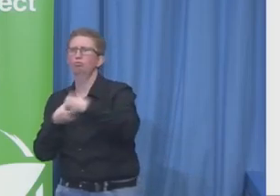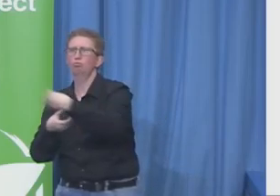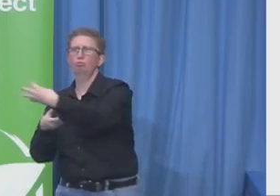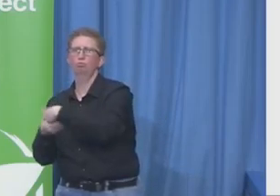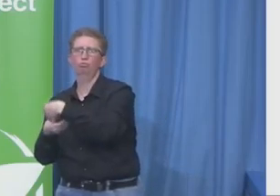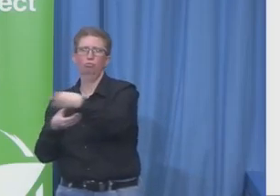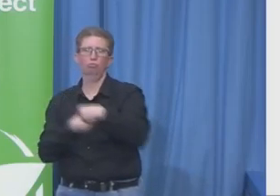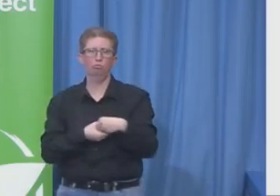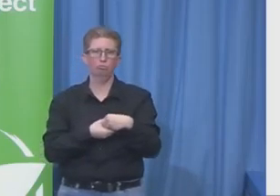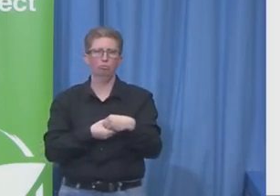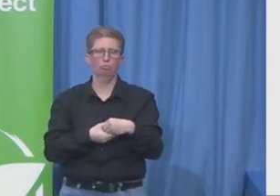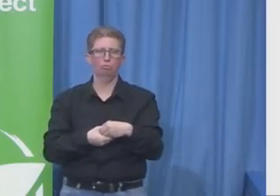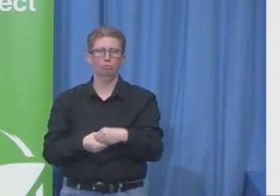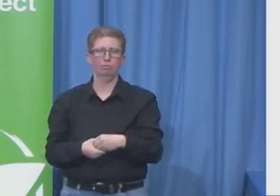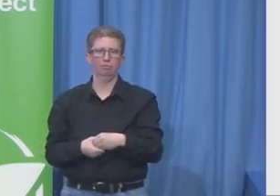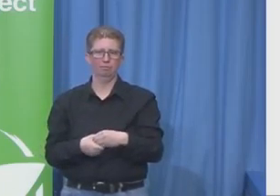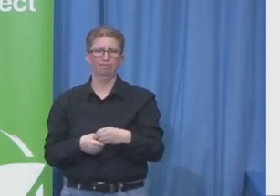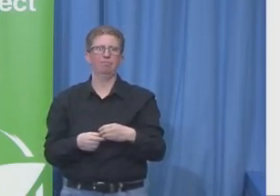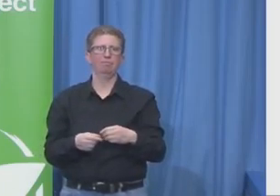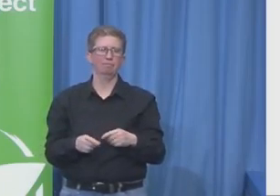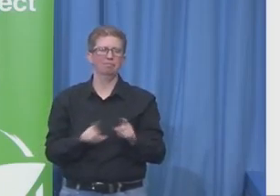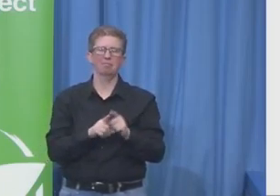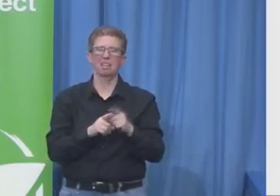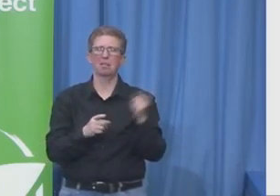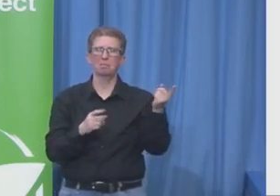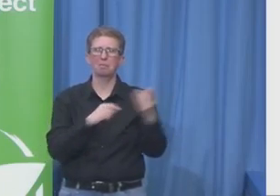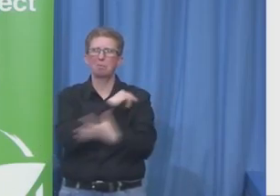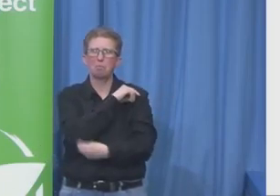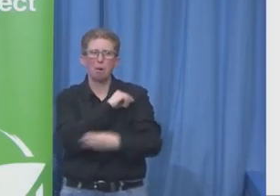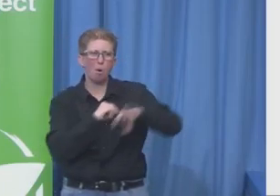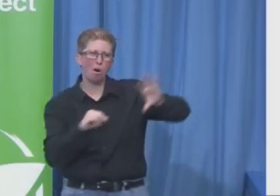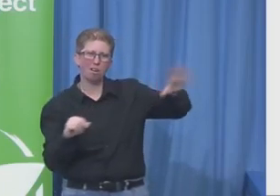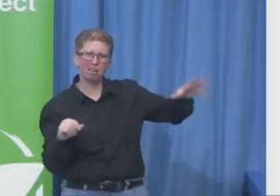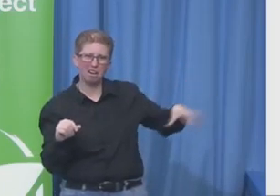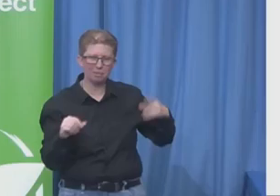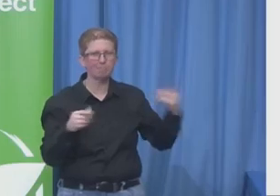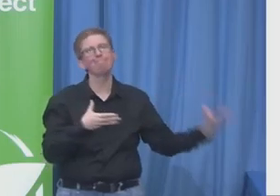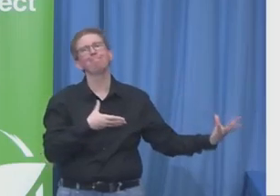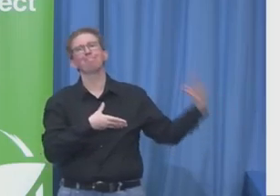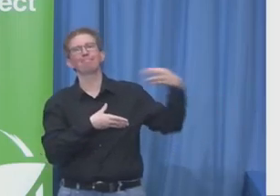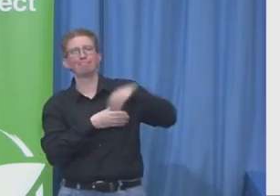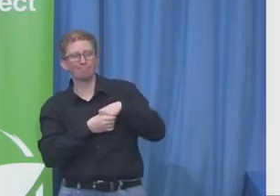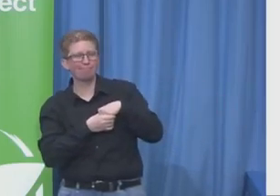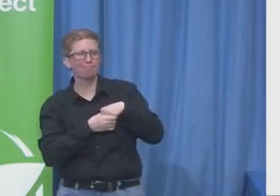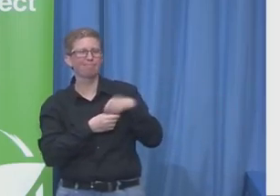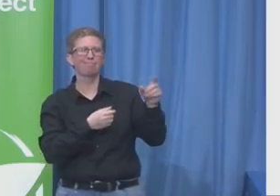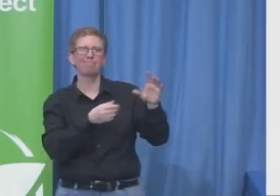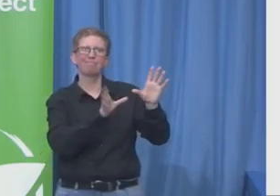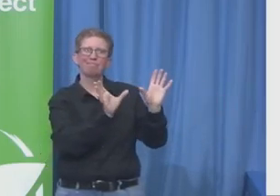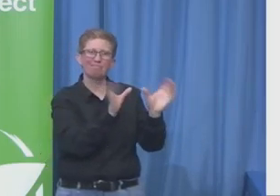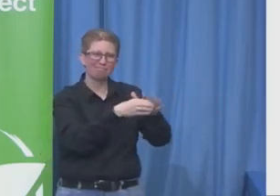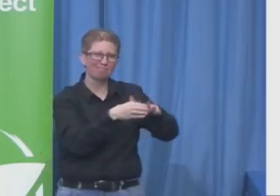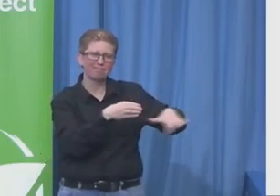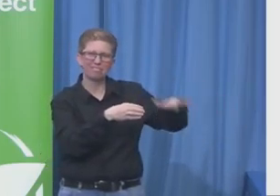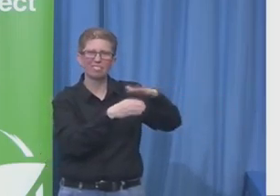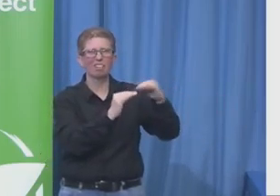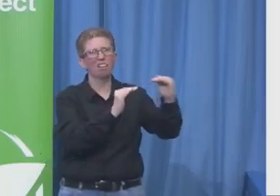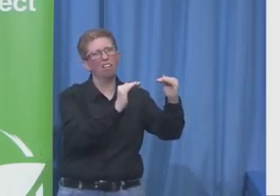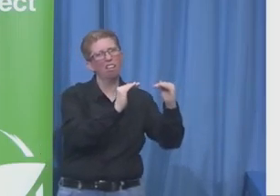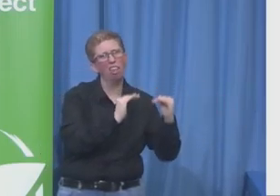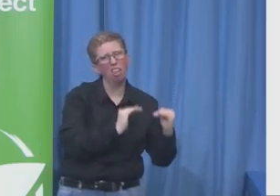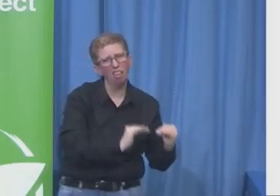demining, support to civil society, rehabilitation, health, protection, and inclusion. So in terms